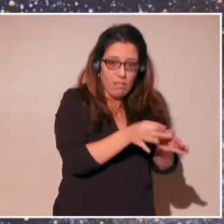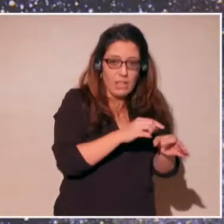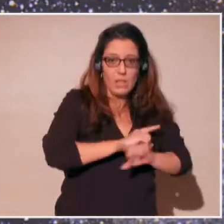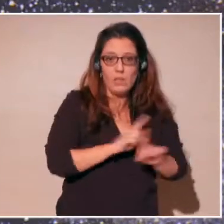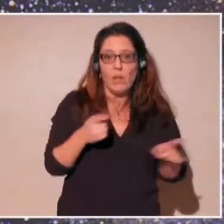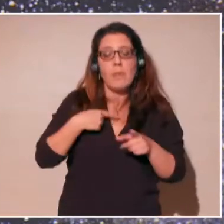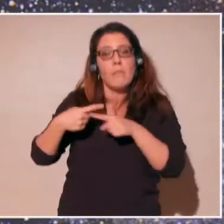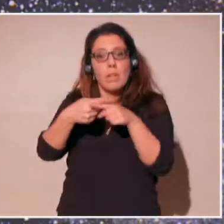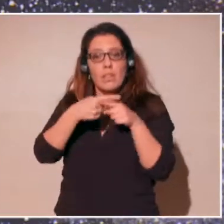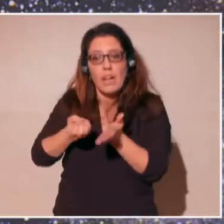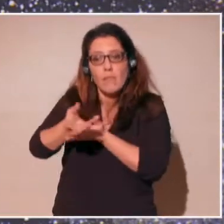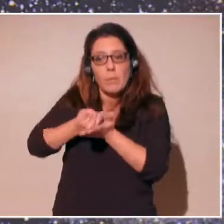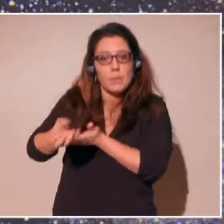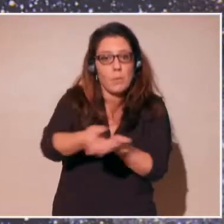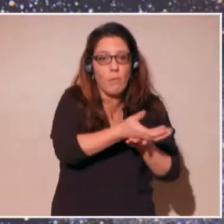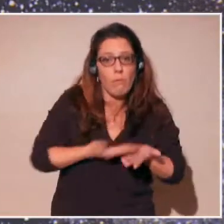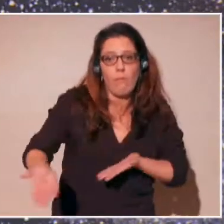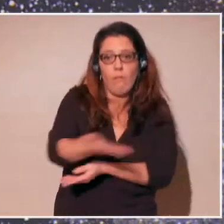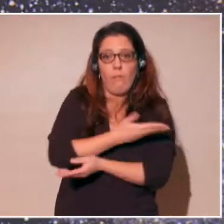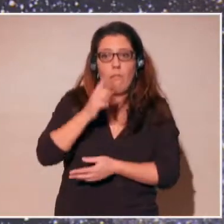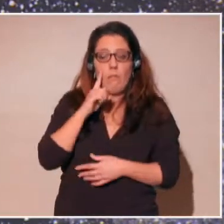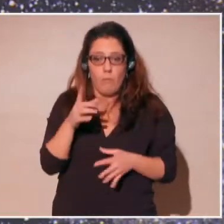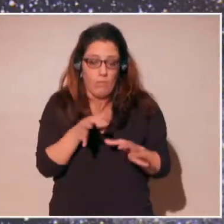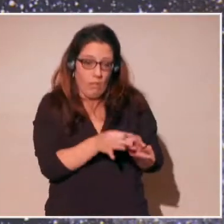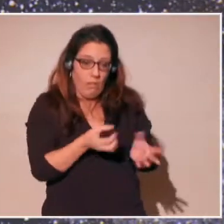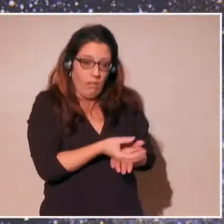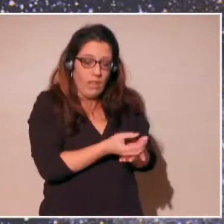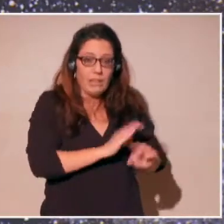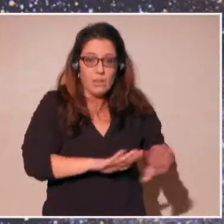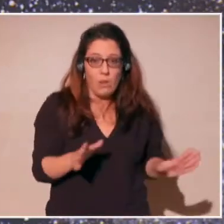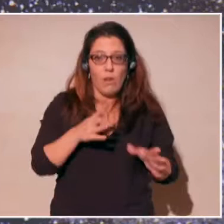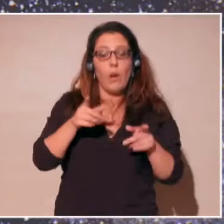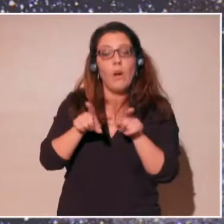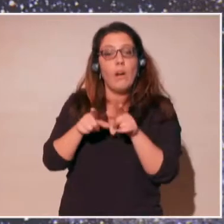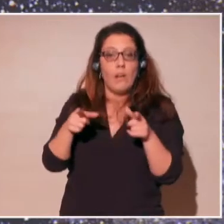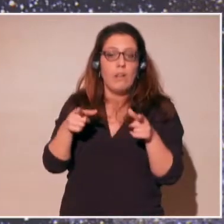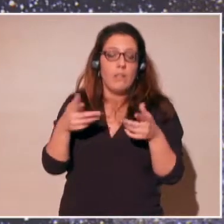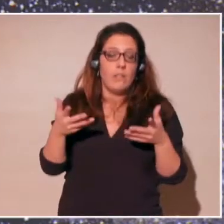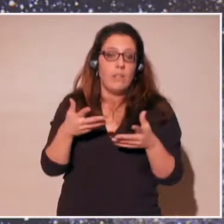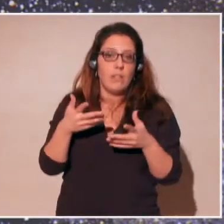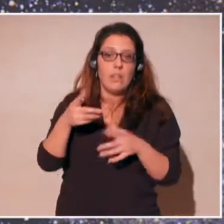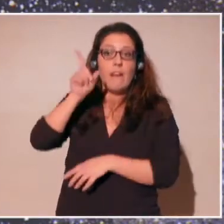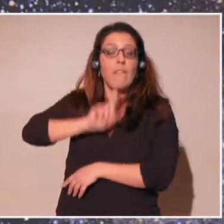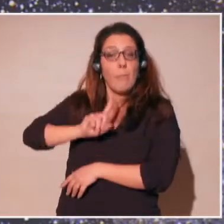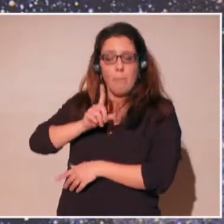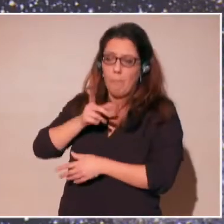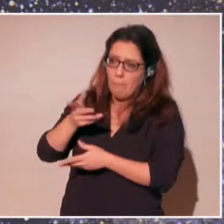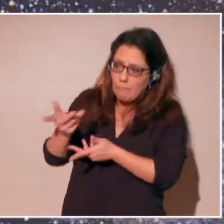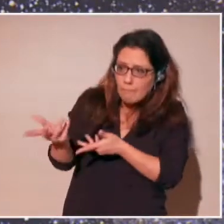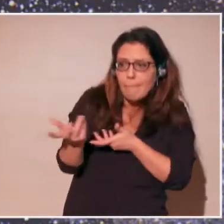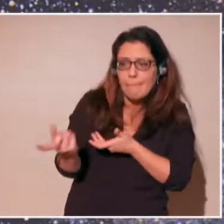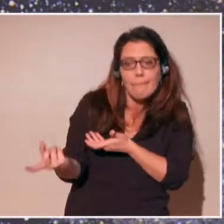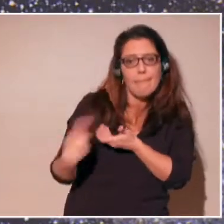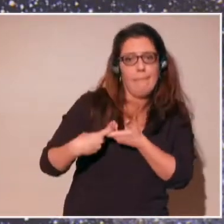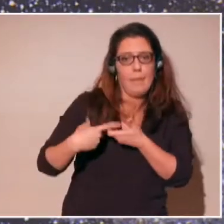of all. Sharing because we have to make sure that it's not only a minority which have to who can take decisions.